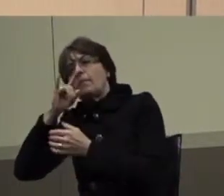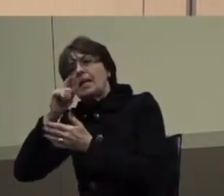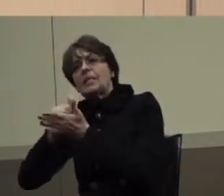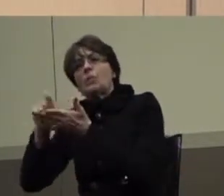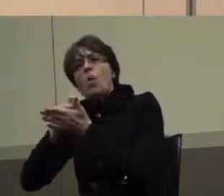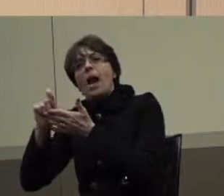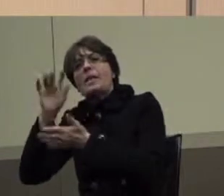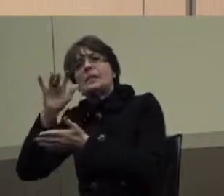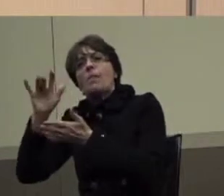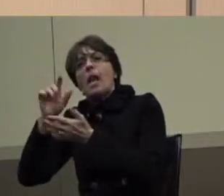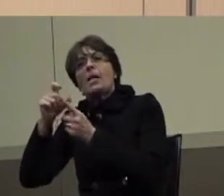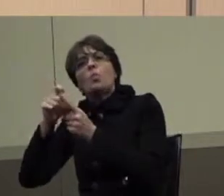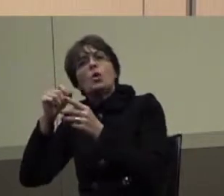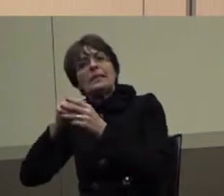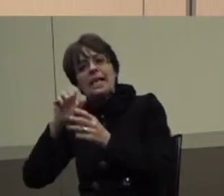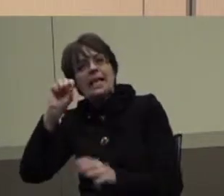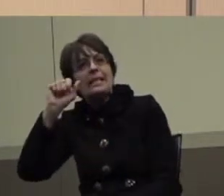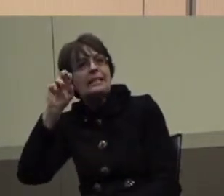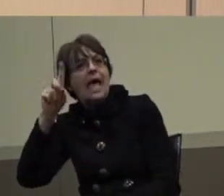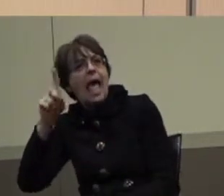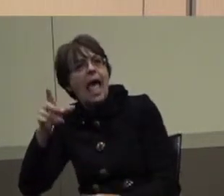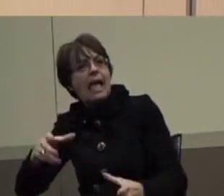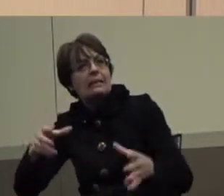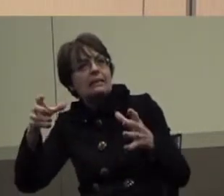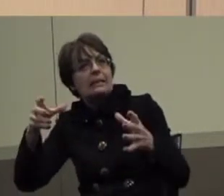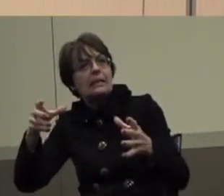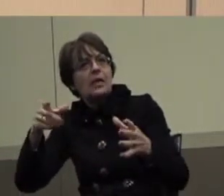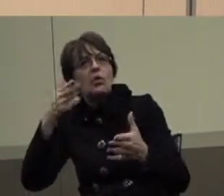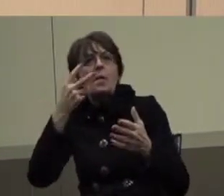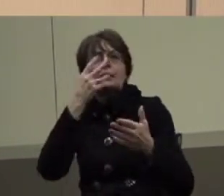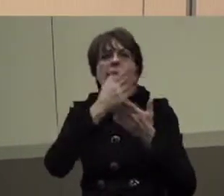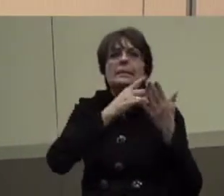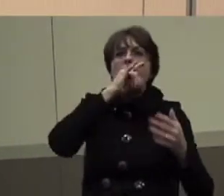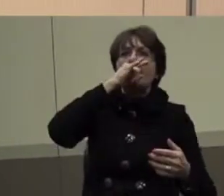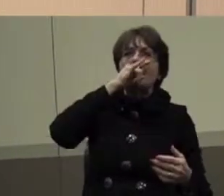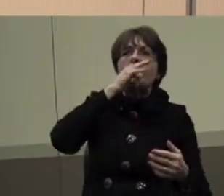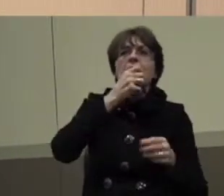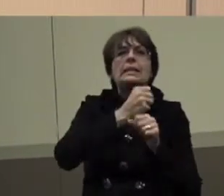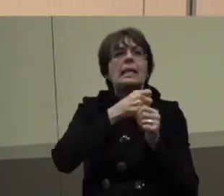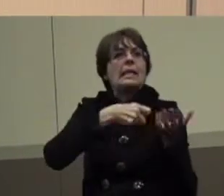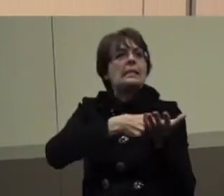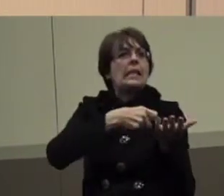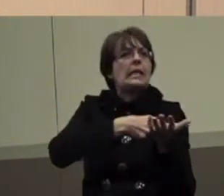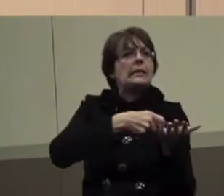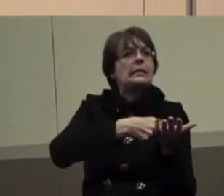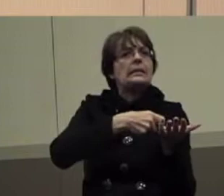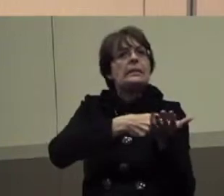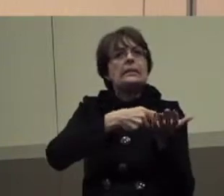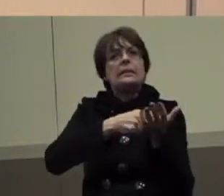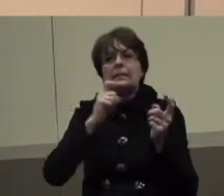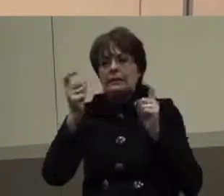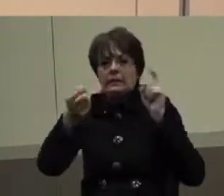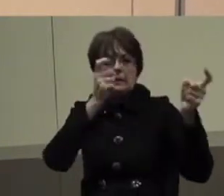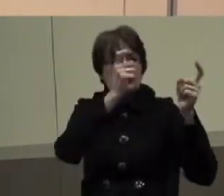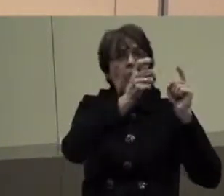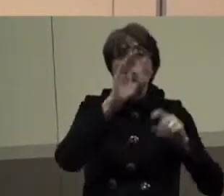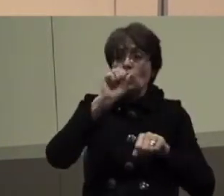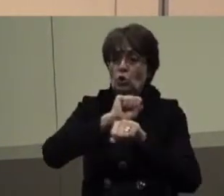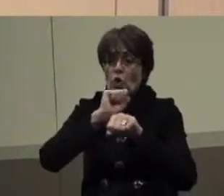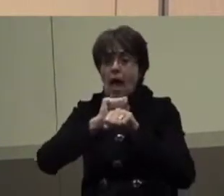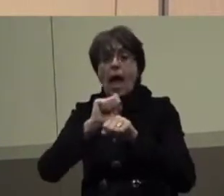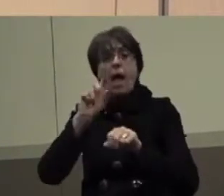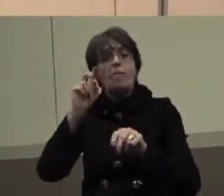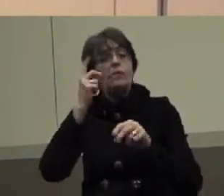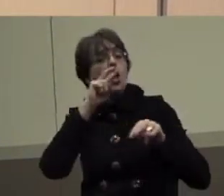spelling words in a bucket of sand. You might see some kids, getting tickets from me. Your job is not to look at that and